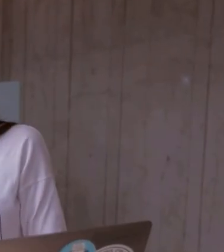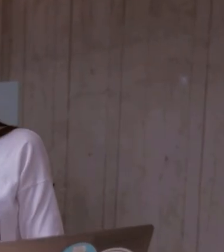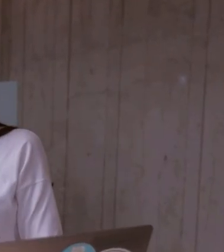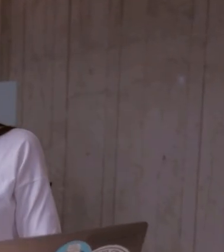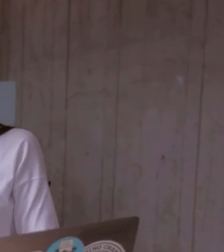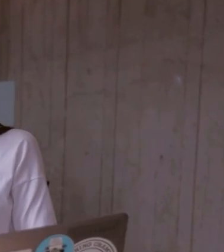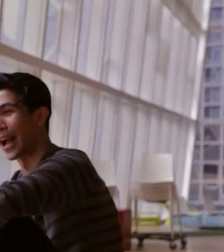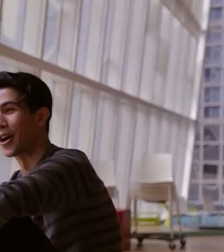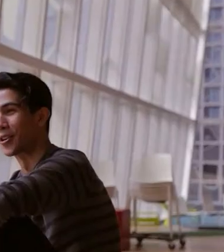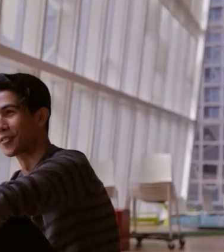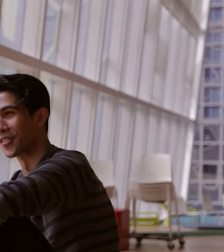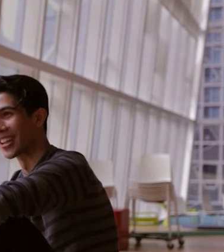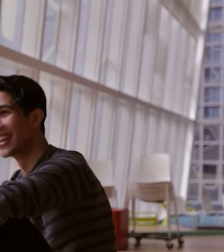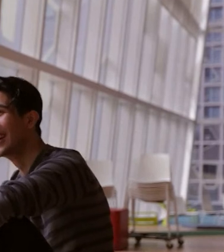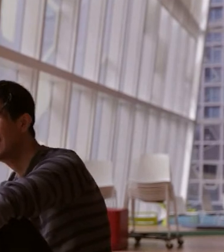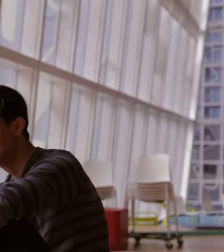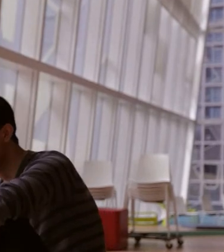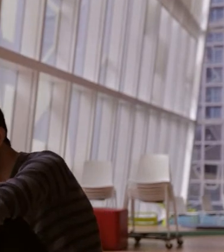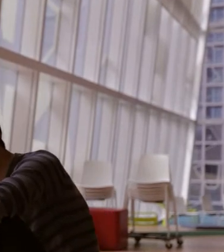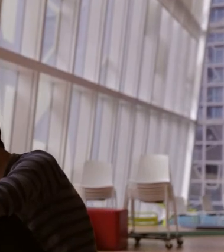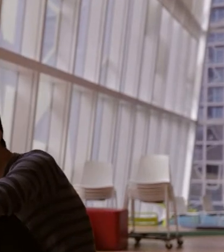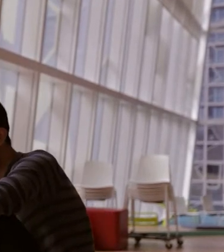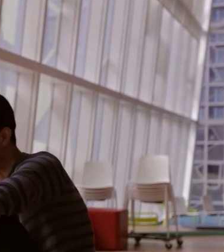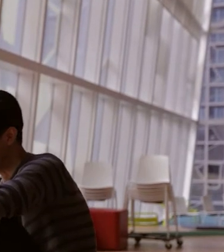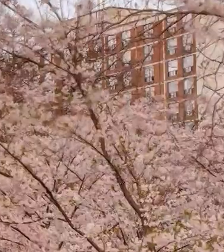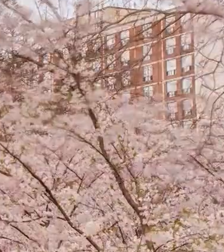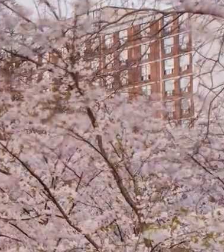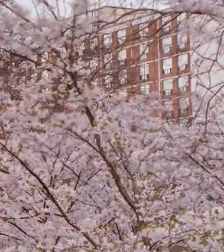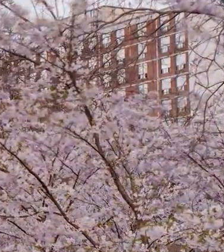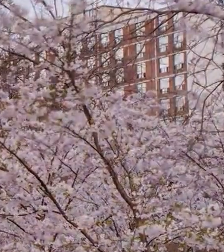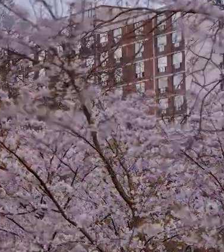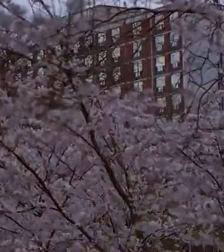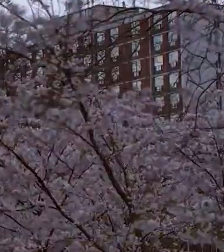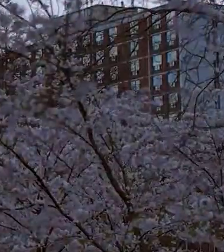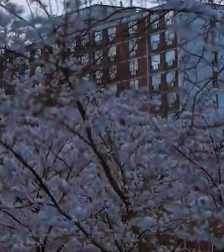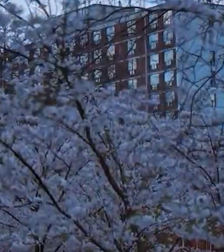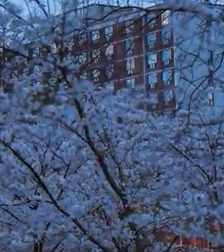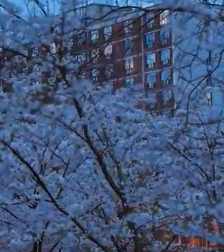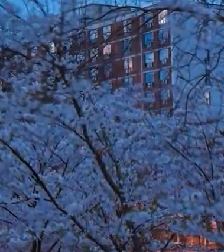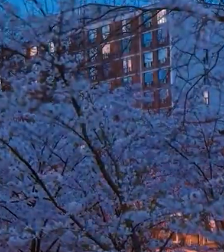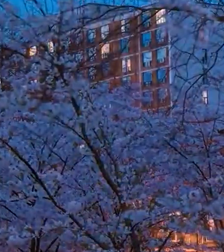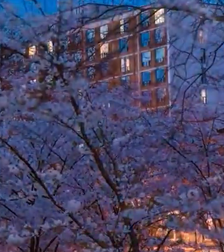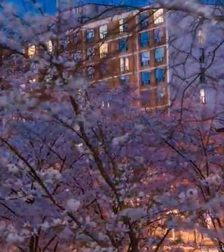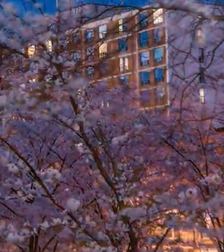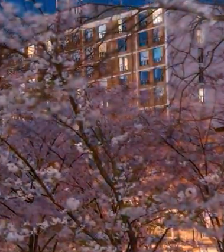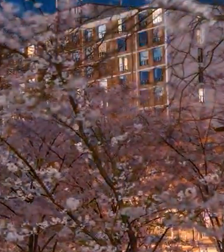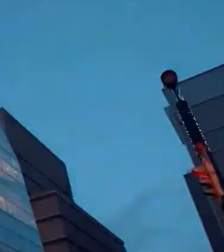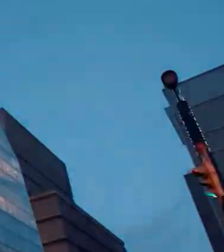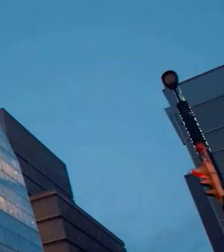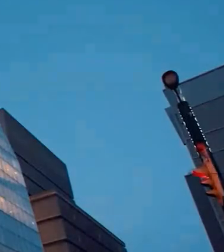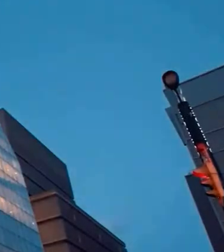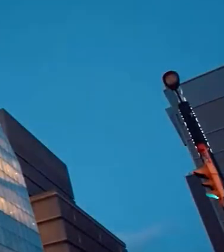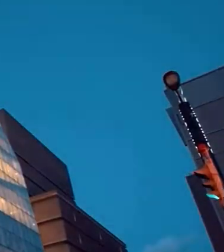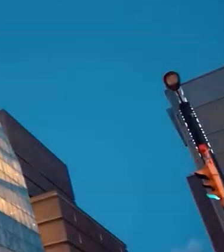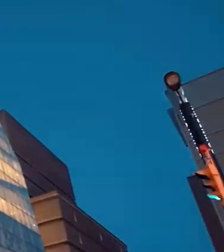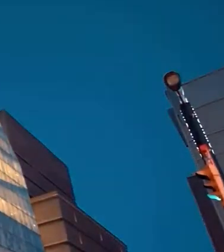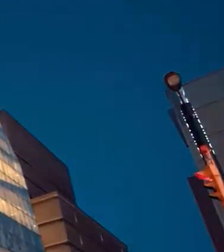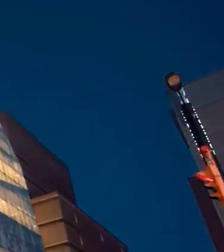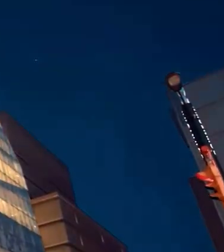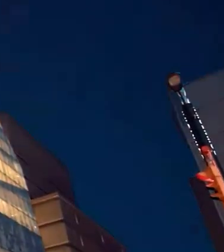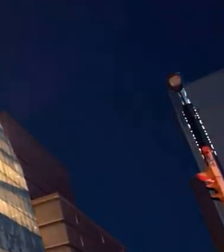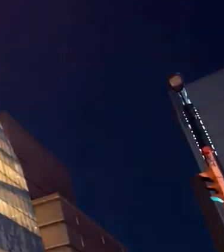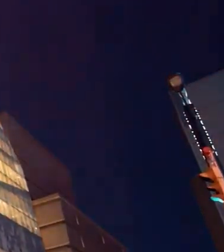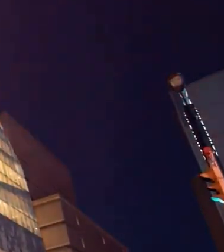Together, we evolved. While this chapter comes to a close, your story